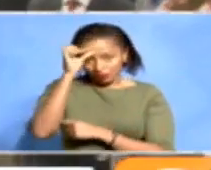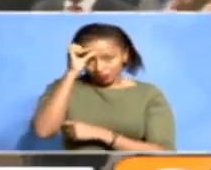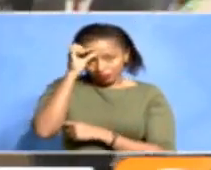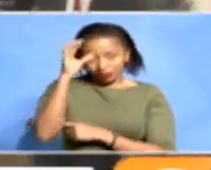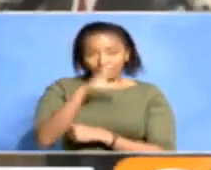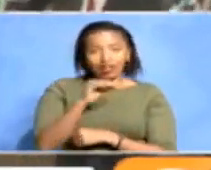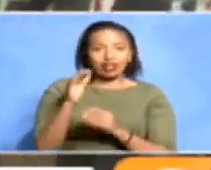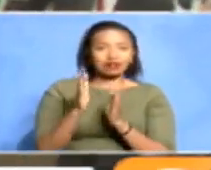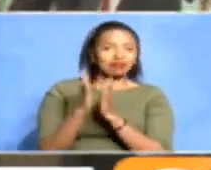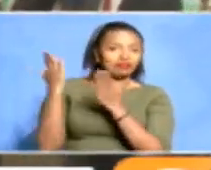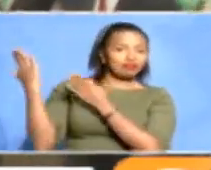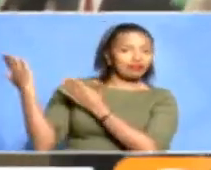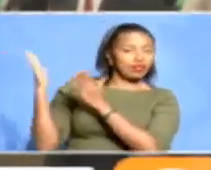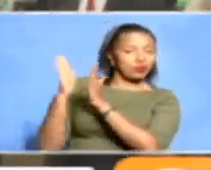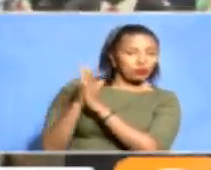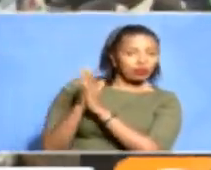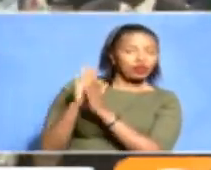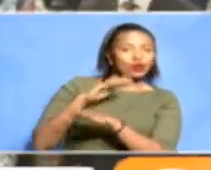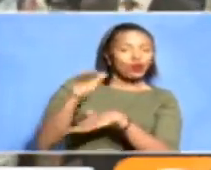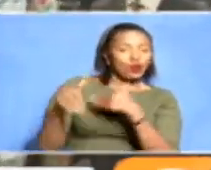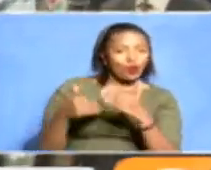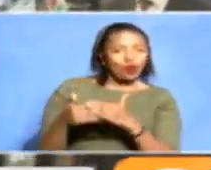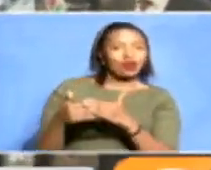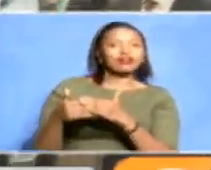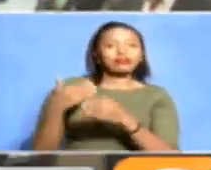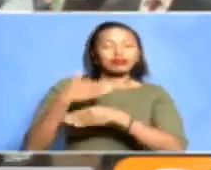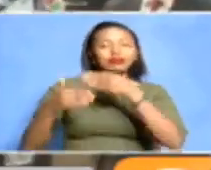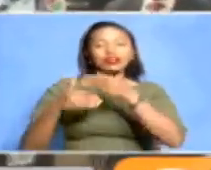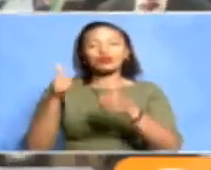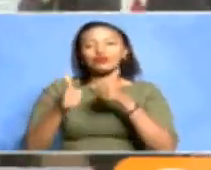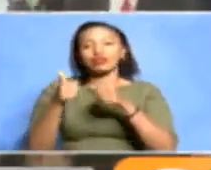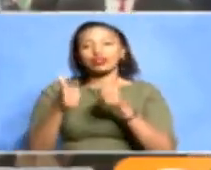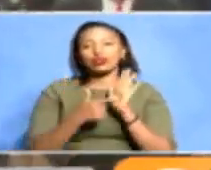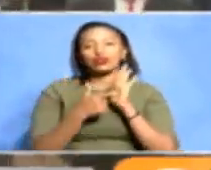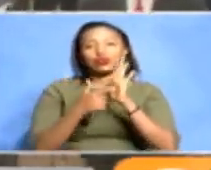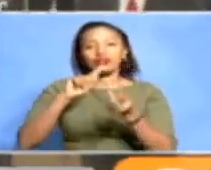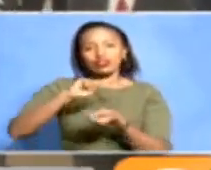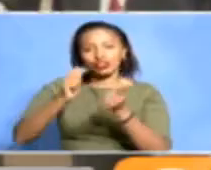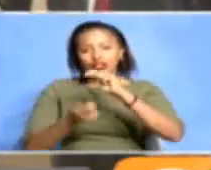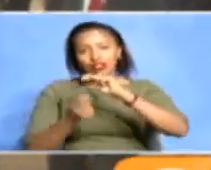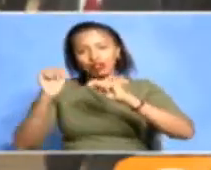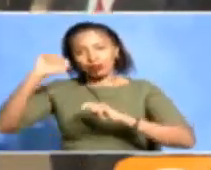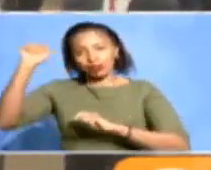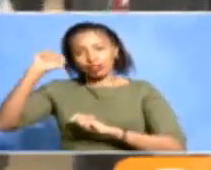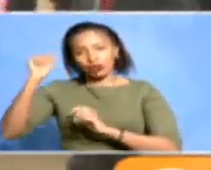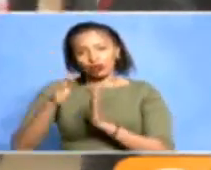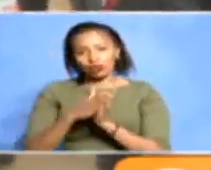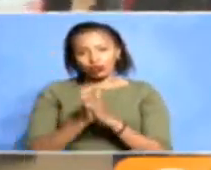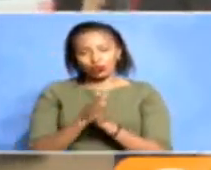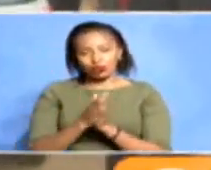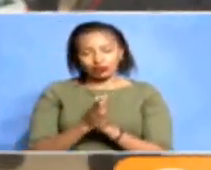and crumbling of alliances will keep changing the political scene. Enoch Sikolia, Citizen TV.